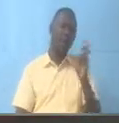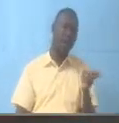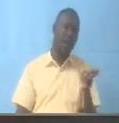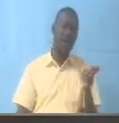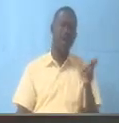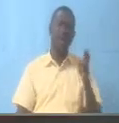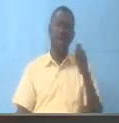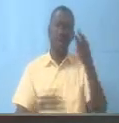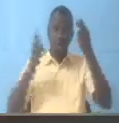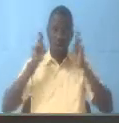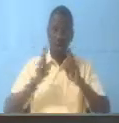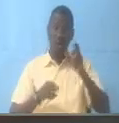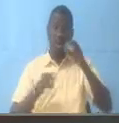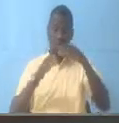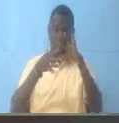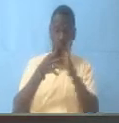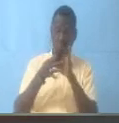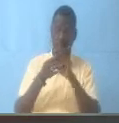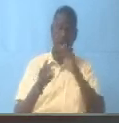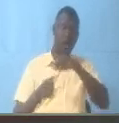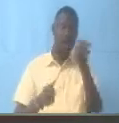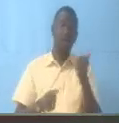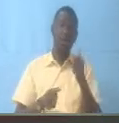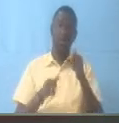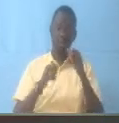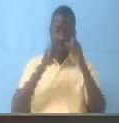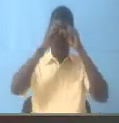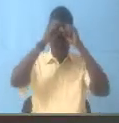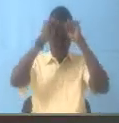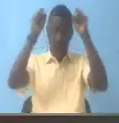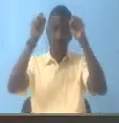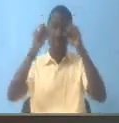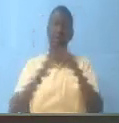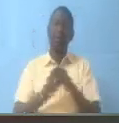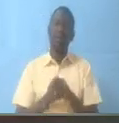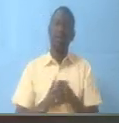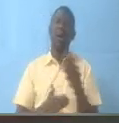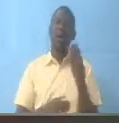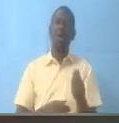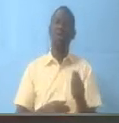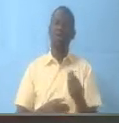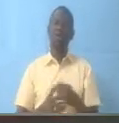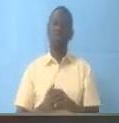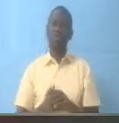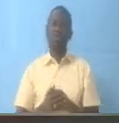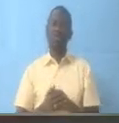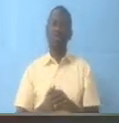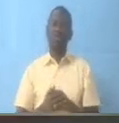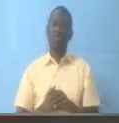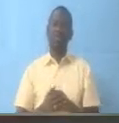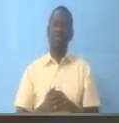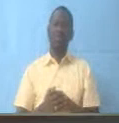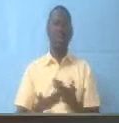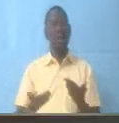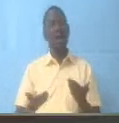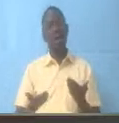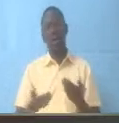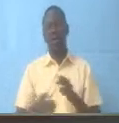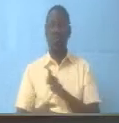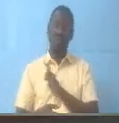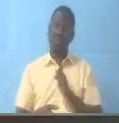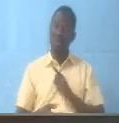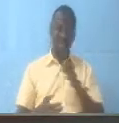lawyer yi ak ñi nga xam ne ñooy woon kilifa yi ci réew mi. We tried to